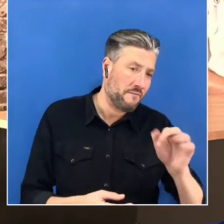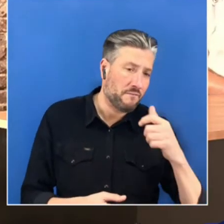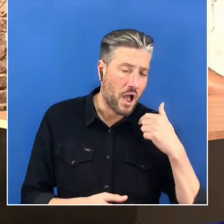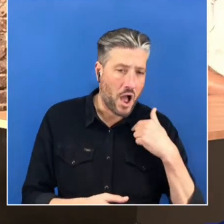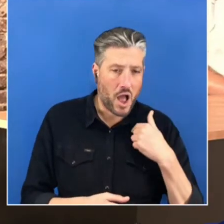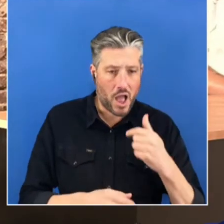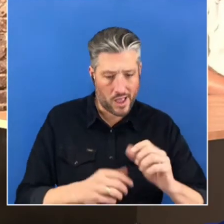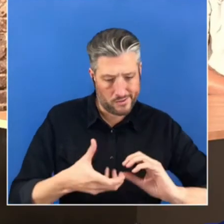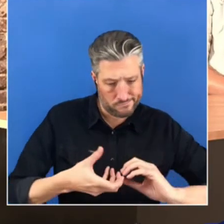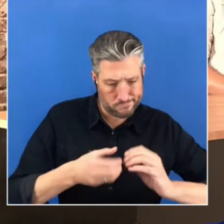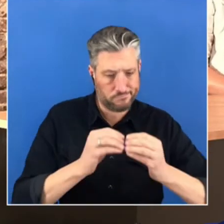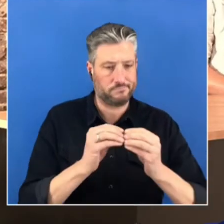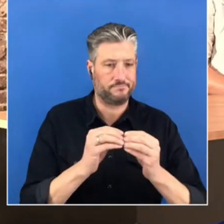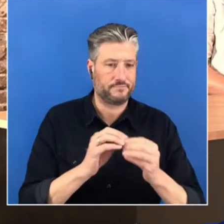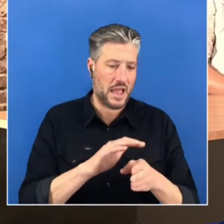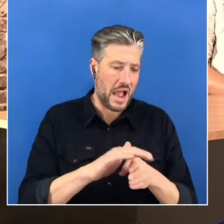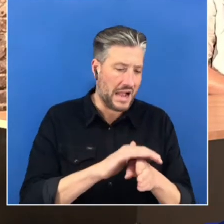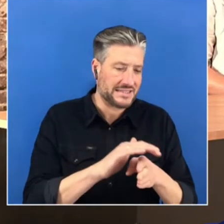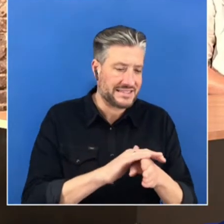Insight?